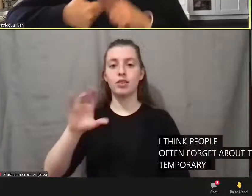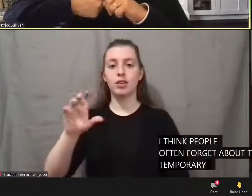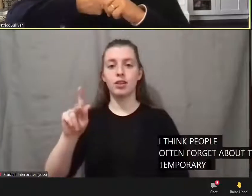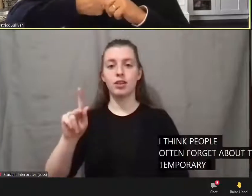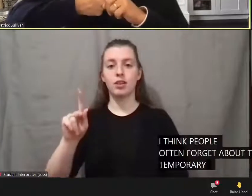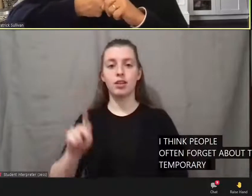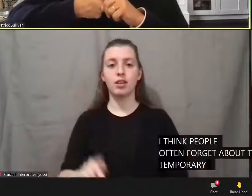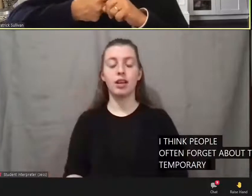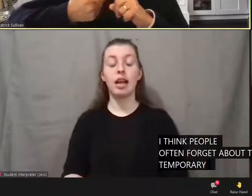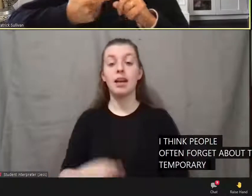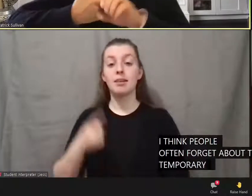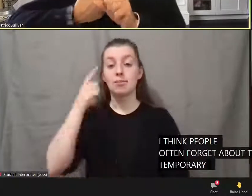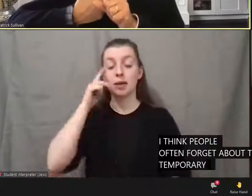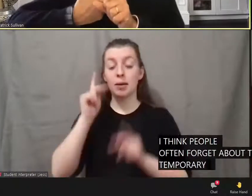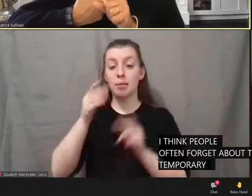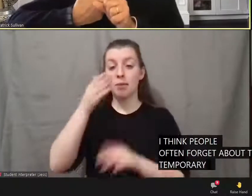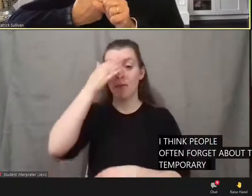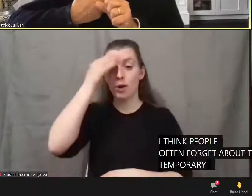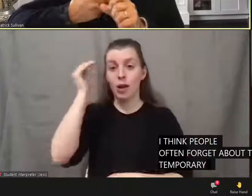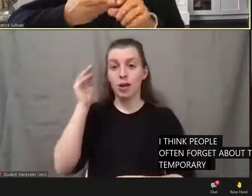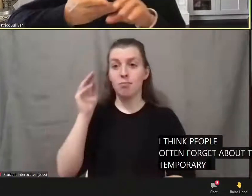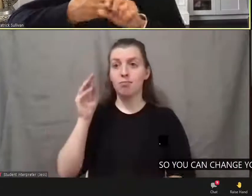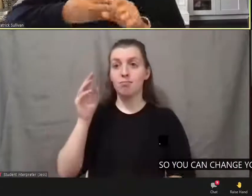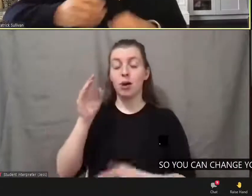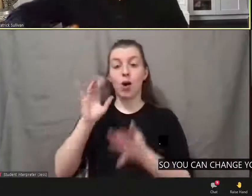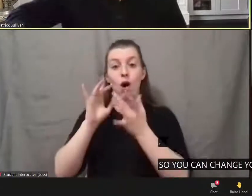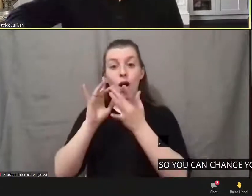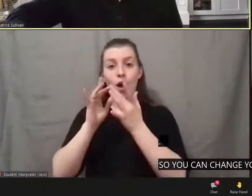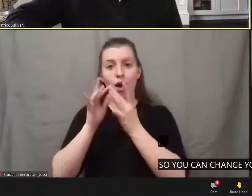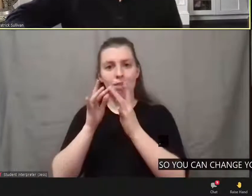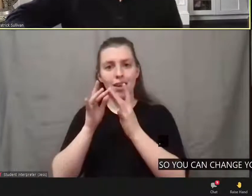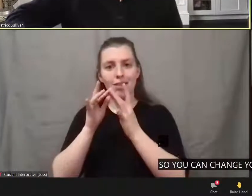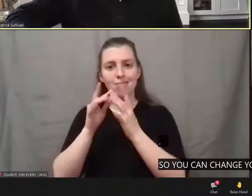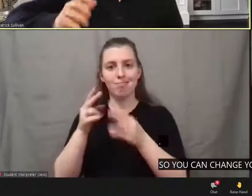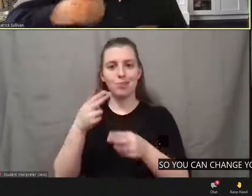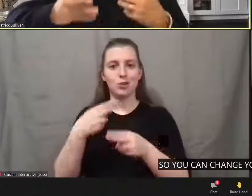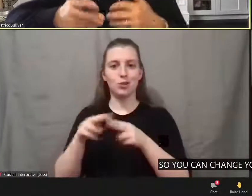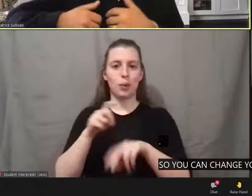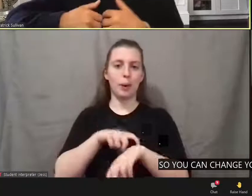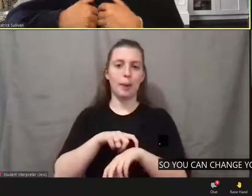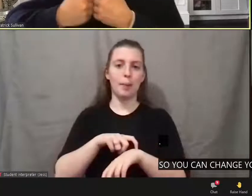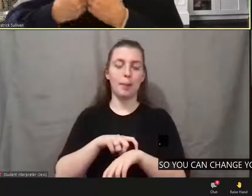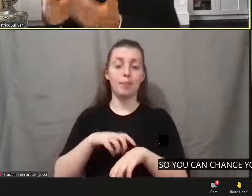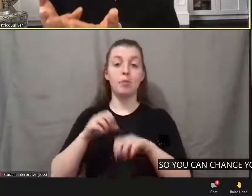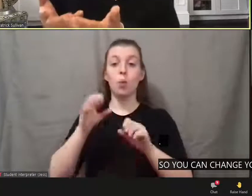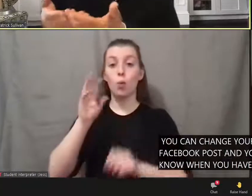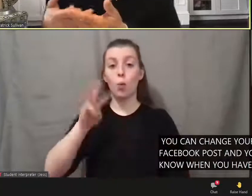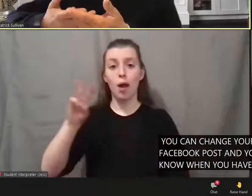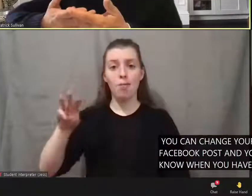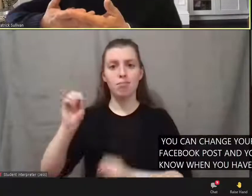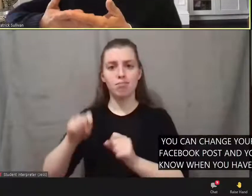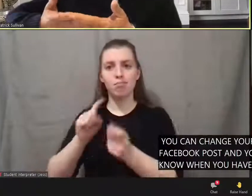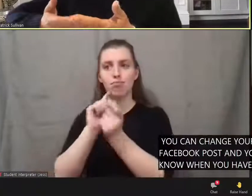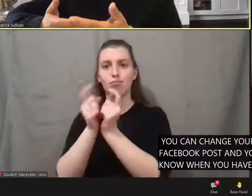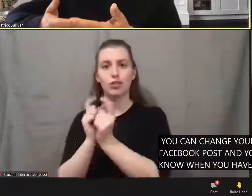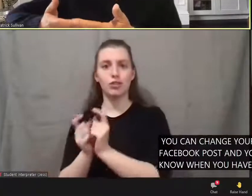change your website, and you can change your Facebook post, and you can let people know when you have changes, or when you change your